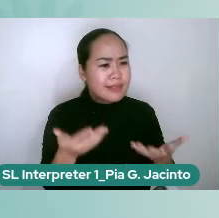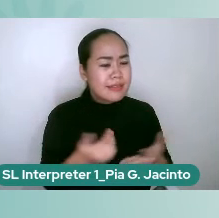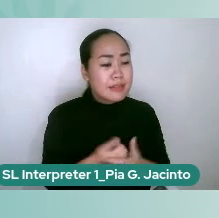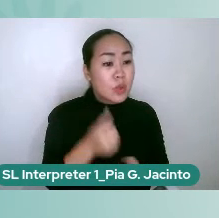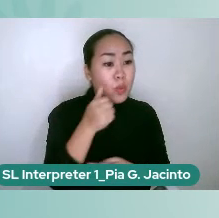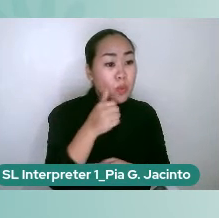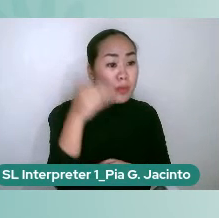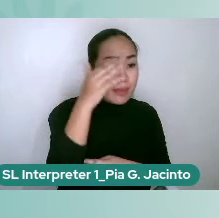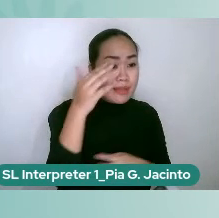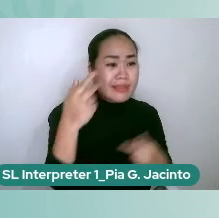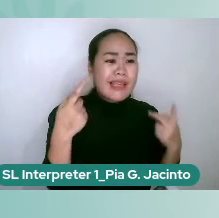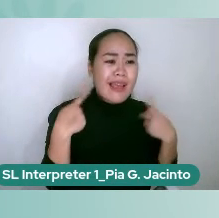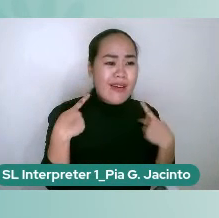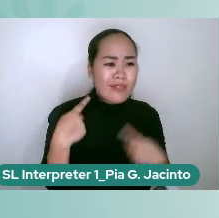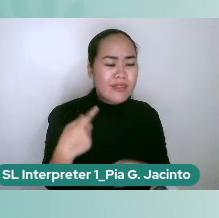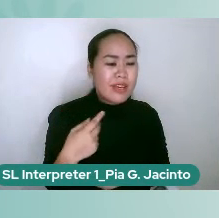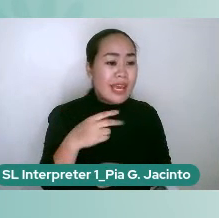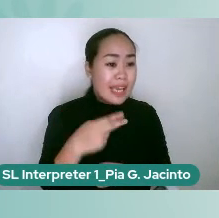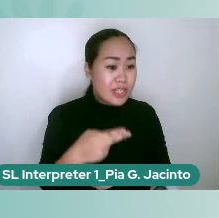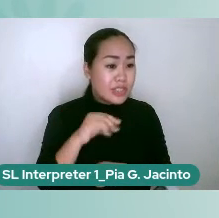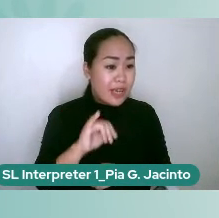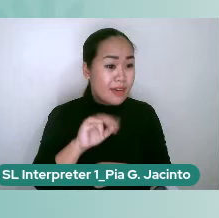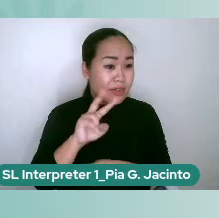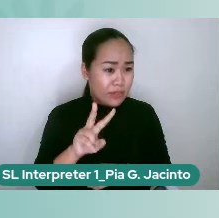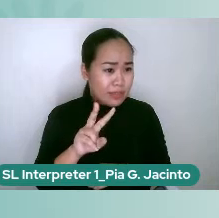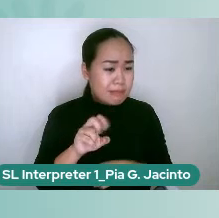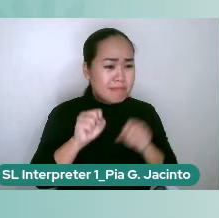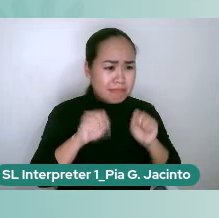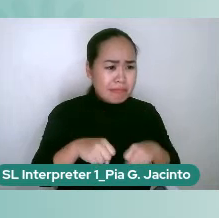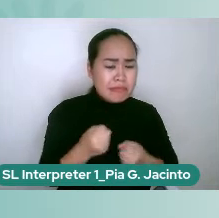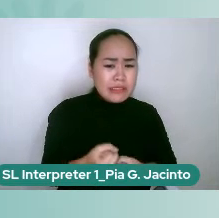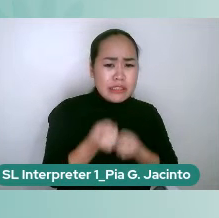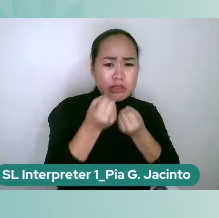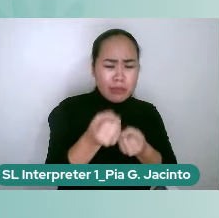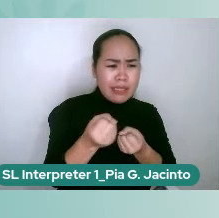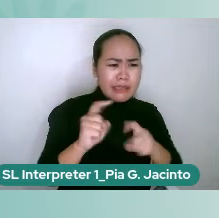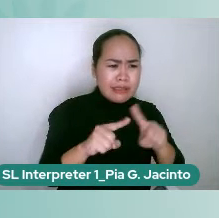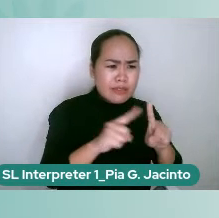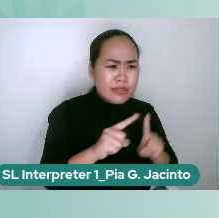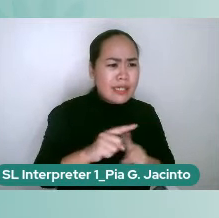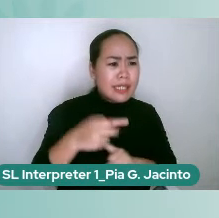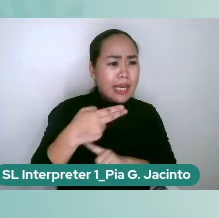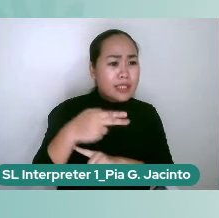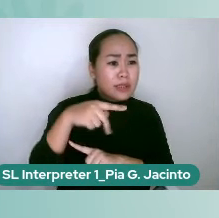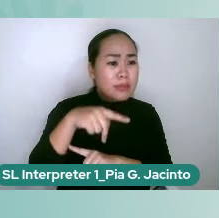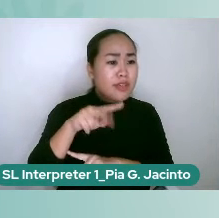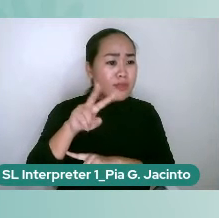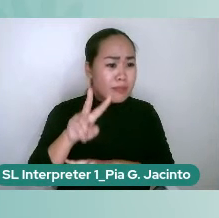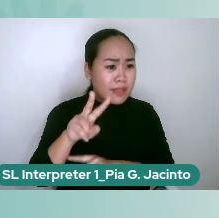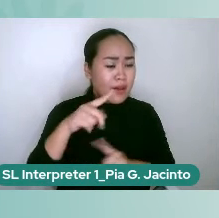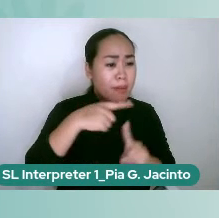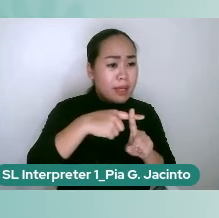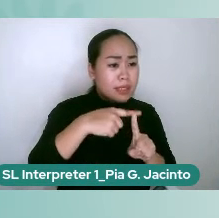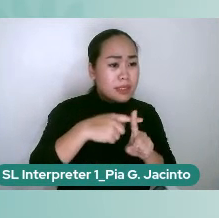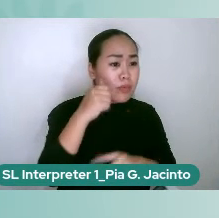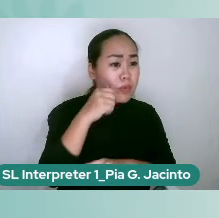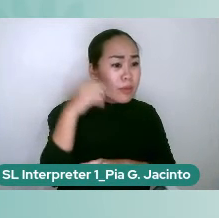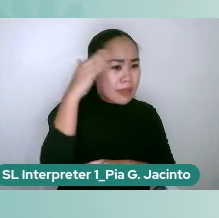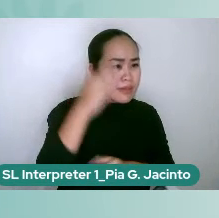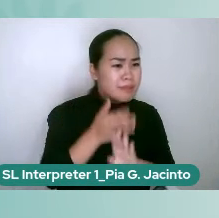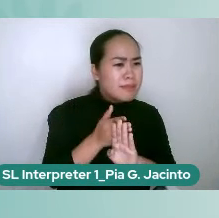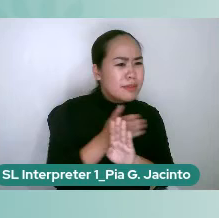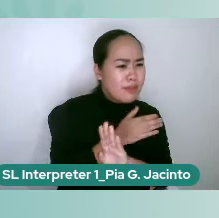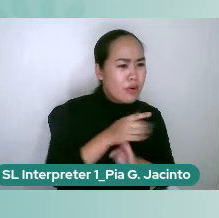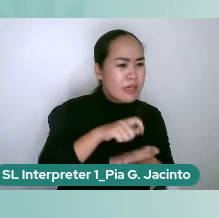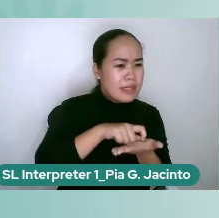HIV, it's recommended that a triaging process is used for HPV positive women before they're treated. Now, it's important to note